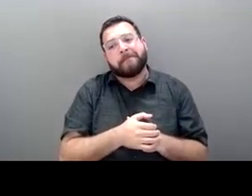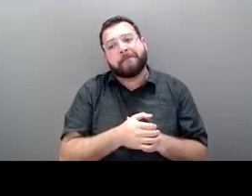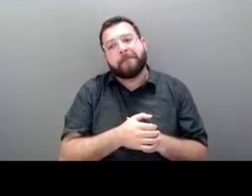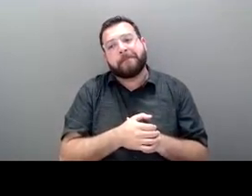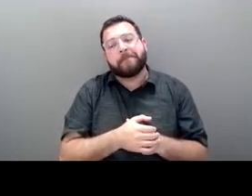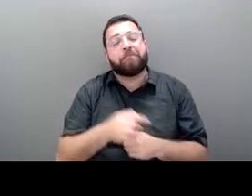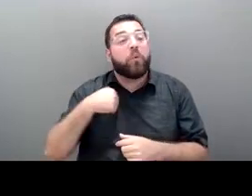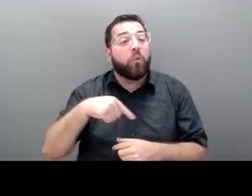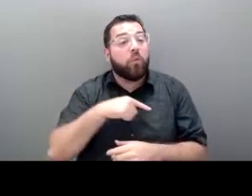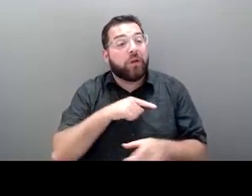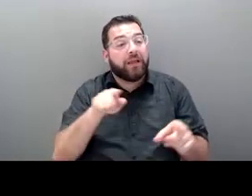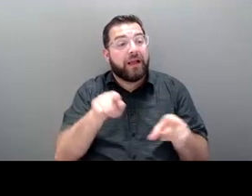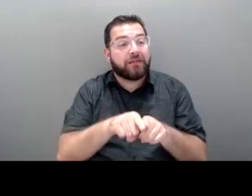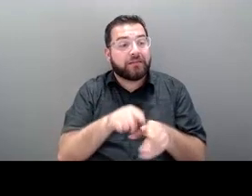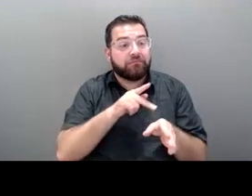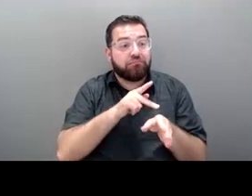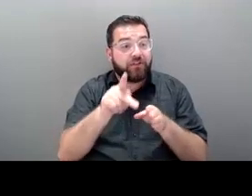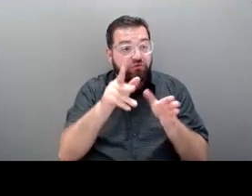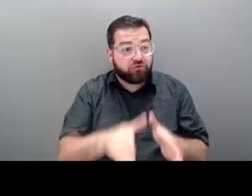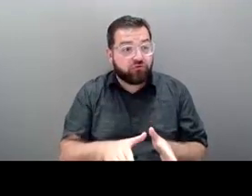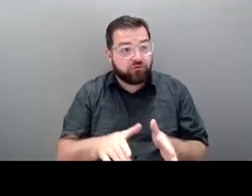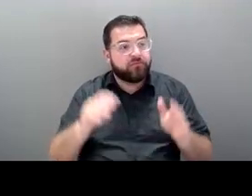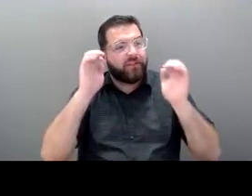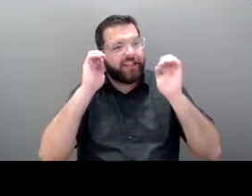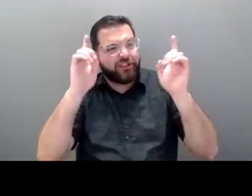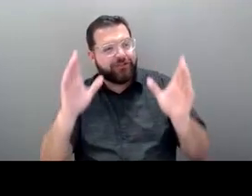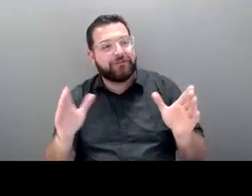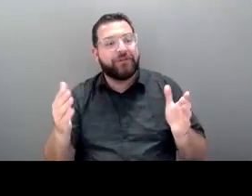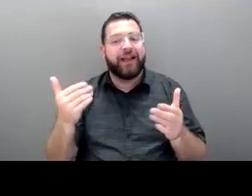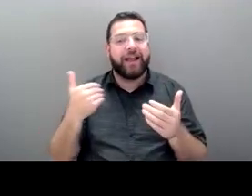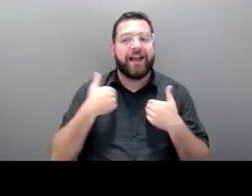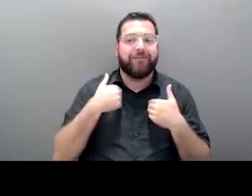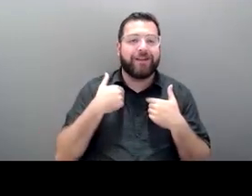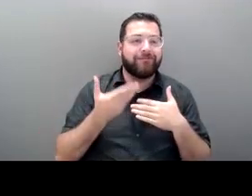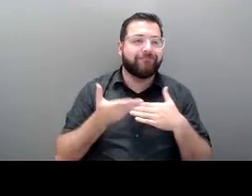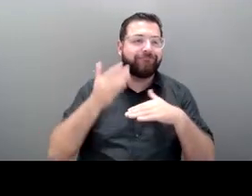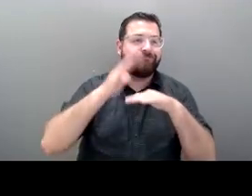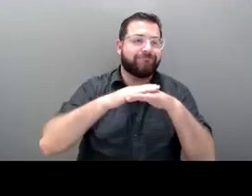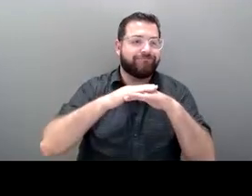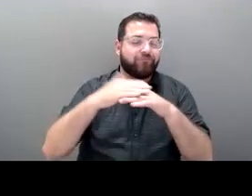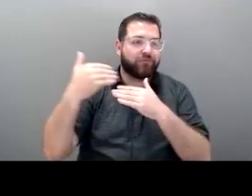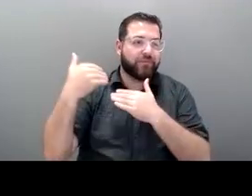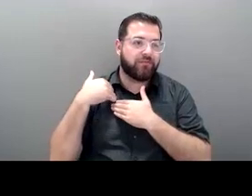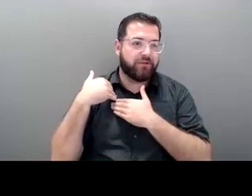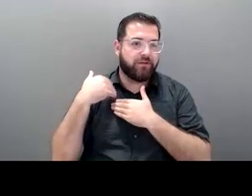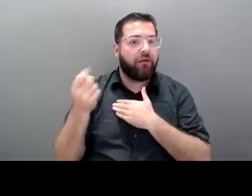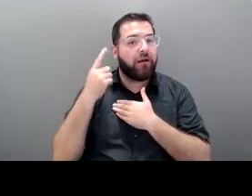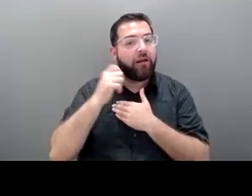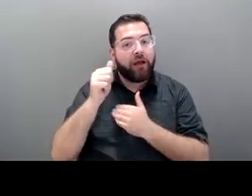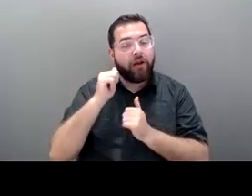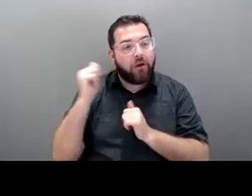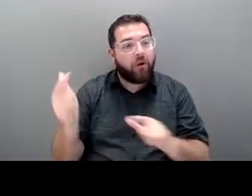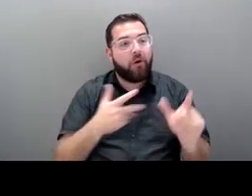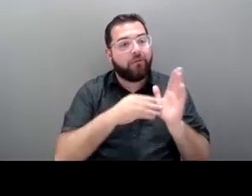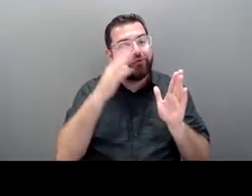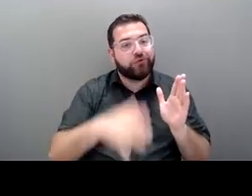we as the professionals and as educators have this sort of extra level of responsibility. So not all of our students share everything about